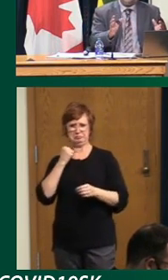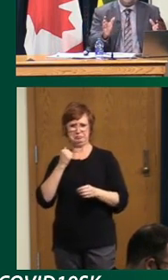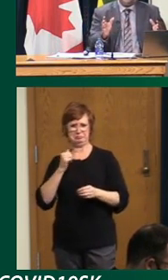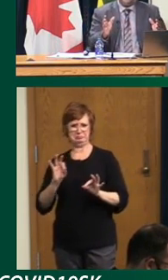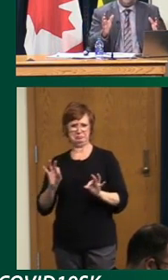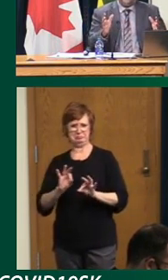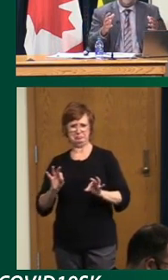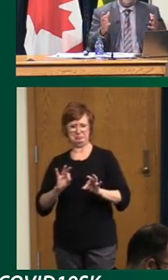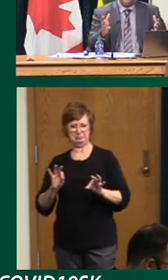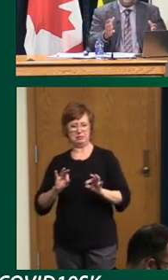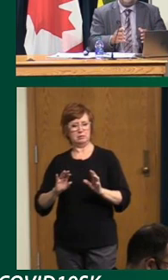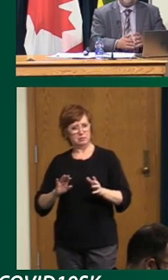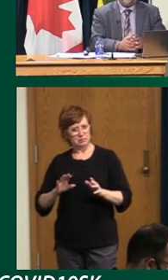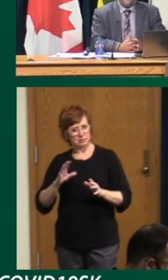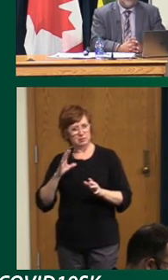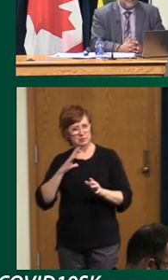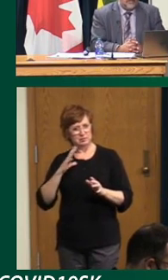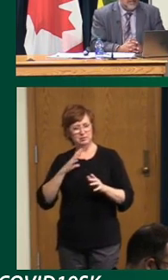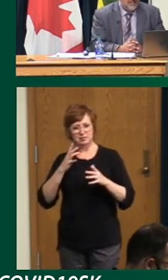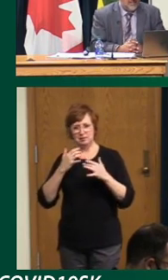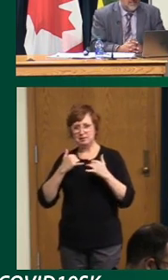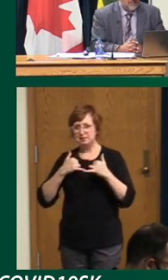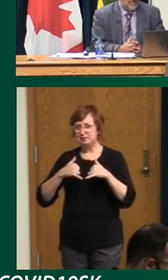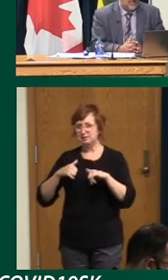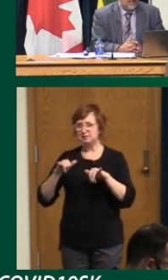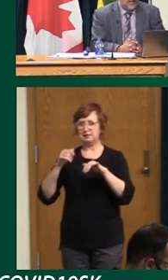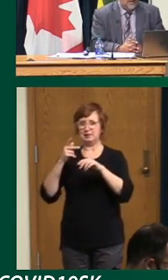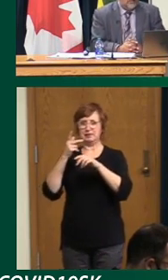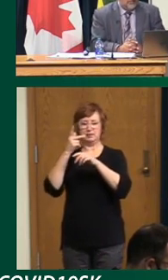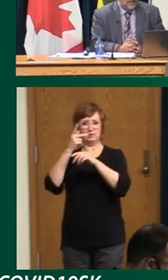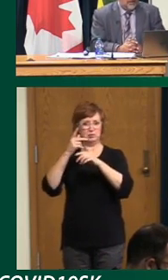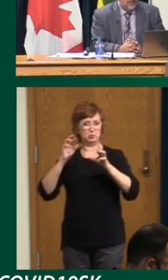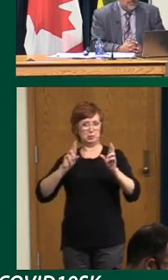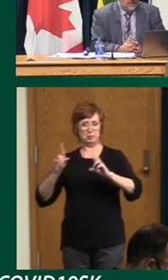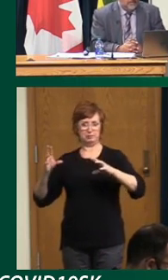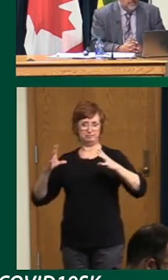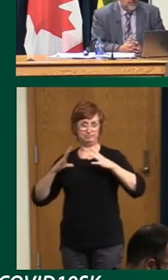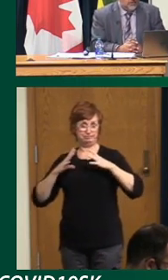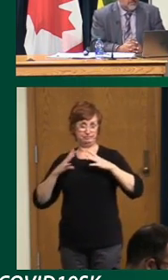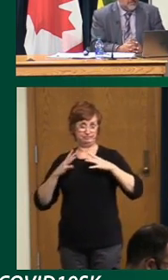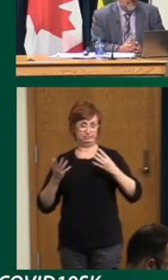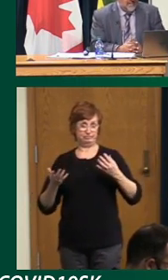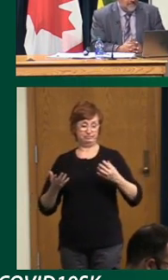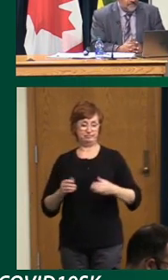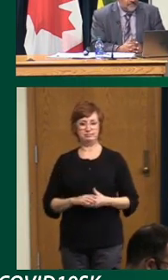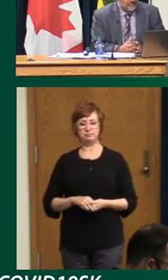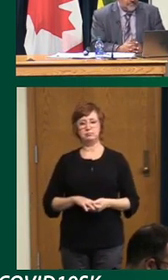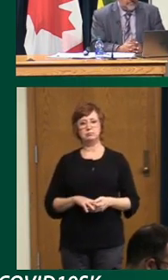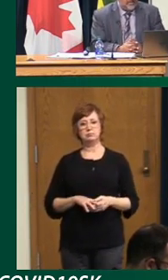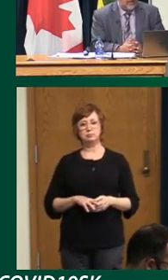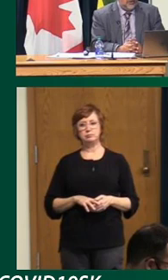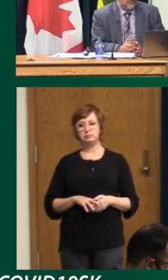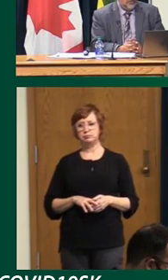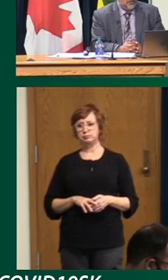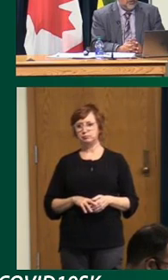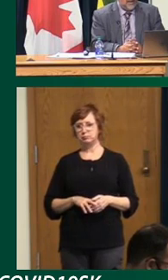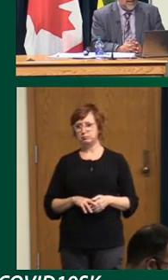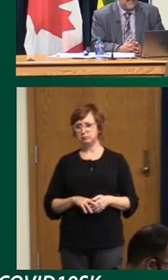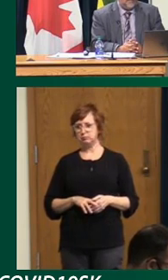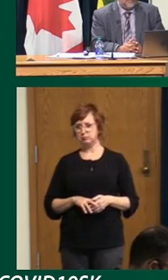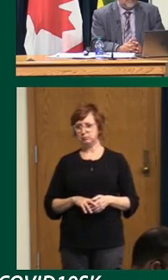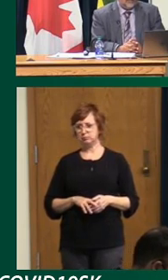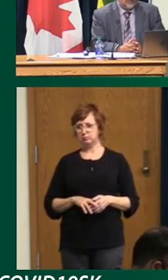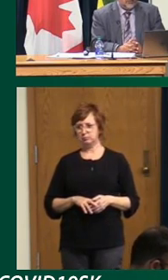numbers you can you still have to model for the worst case assumption. But what it shows is that